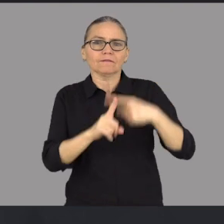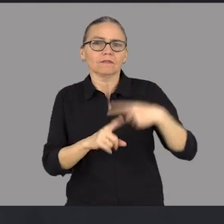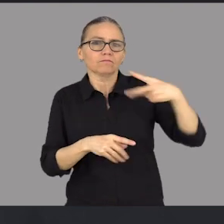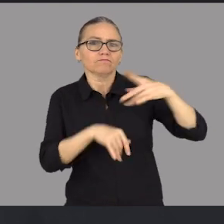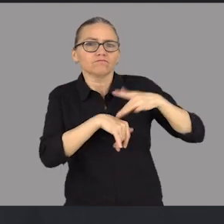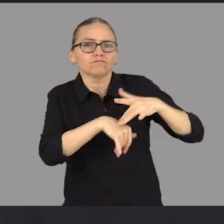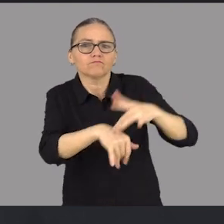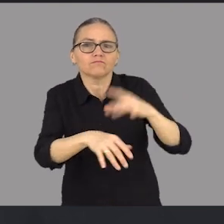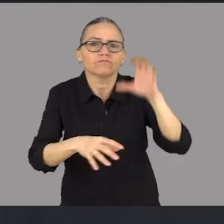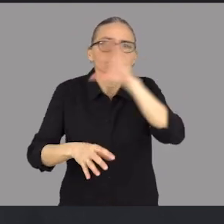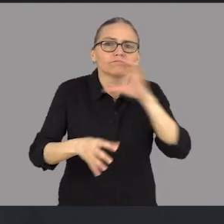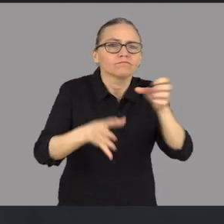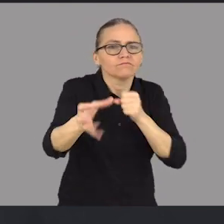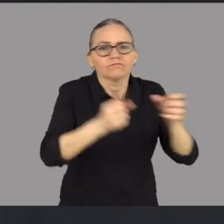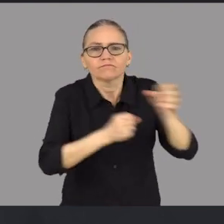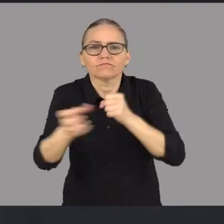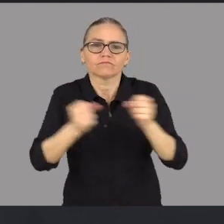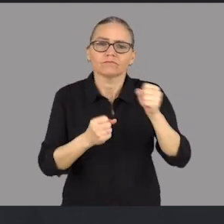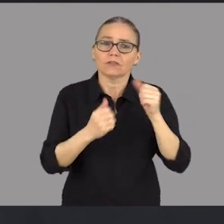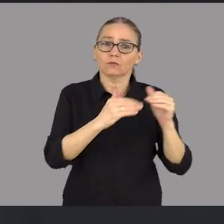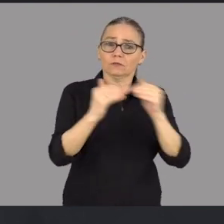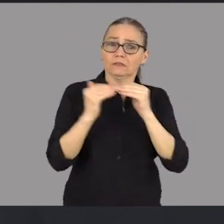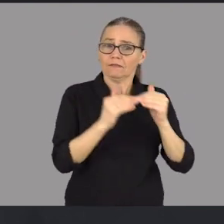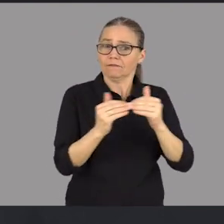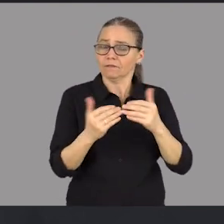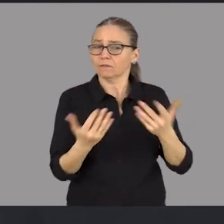practices? Is that something you track?